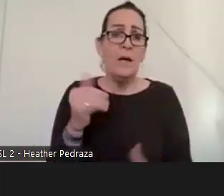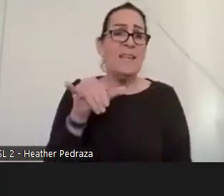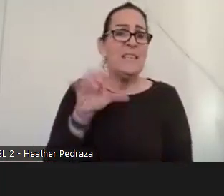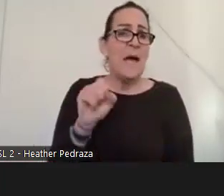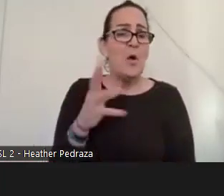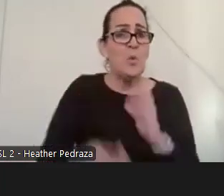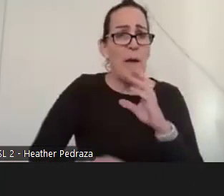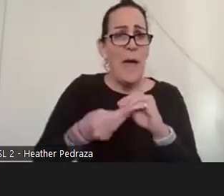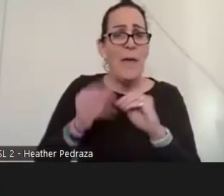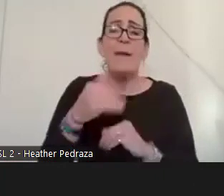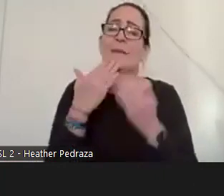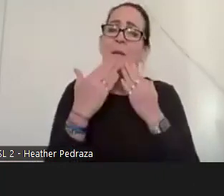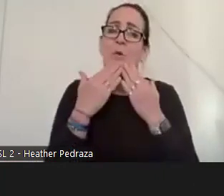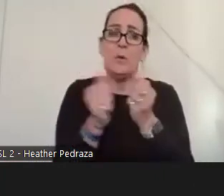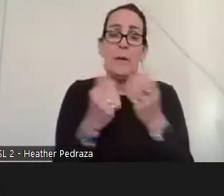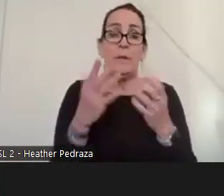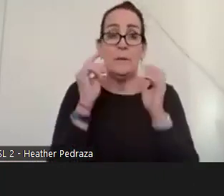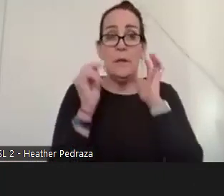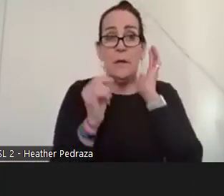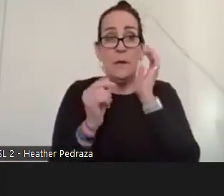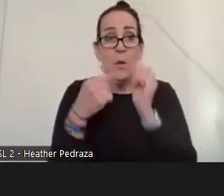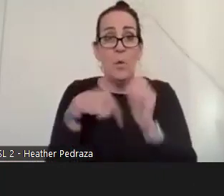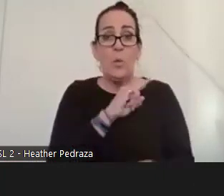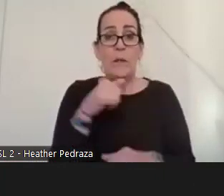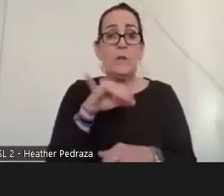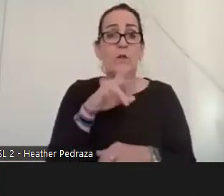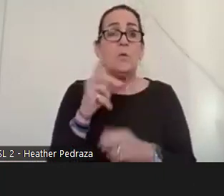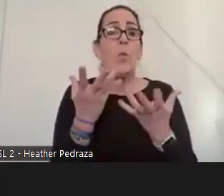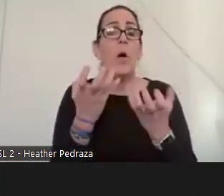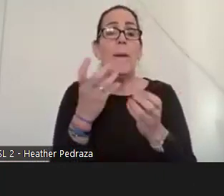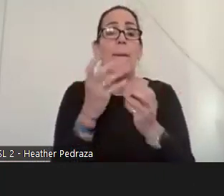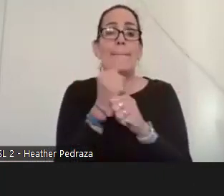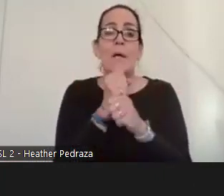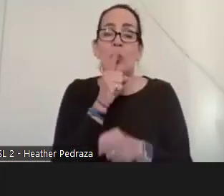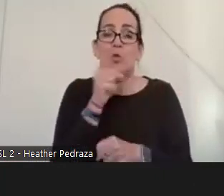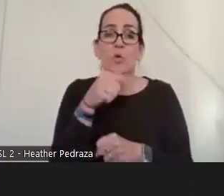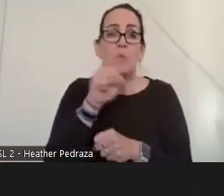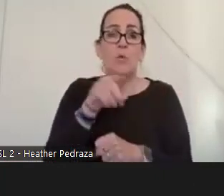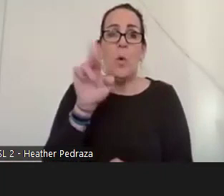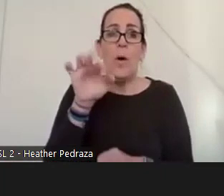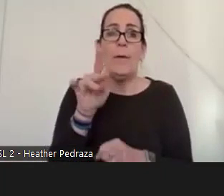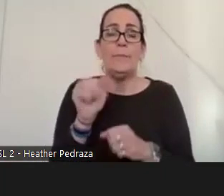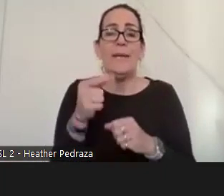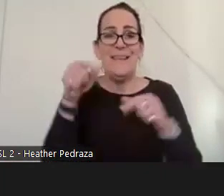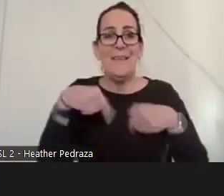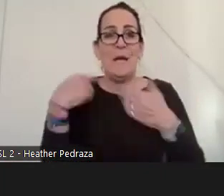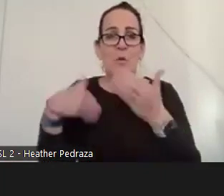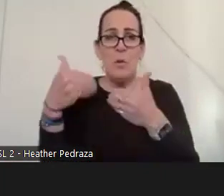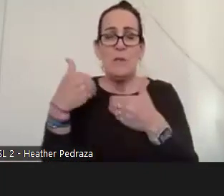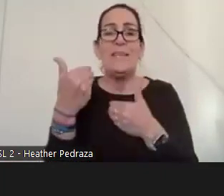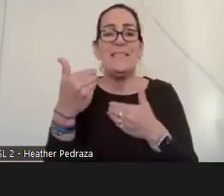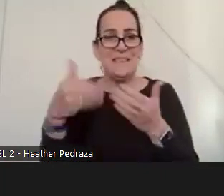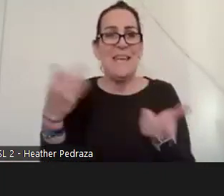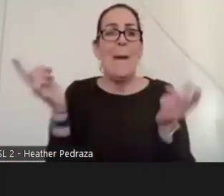to it too, thank you. I know, we just wanted to make sure that you were updated that this process is happening.